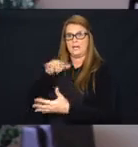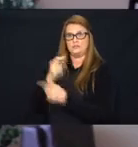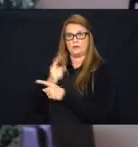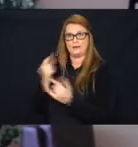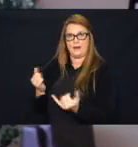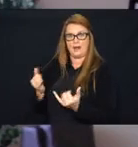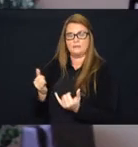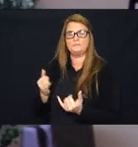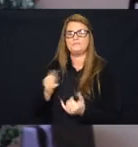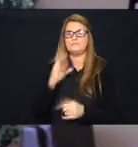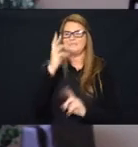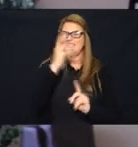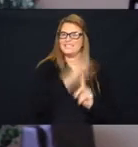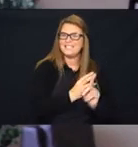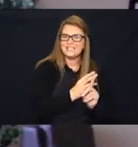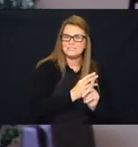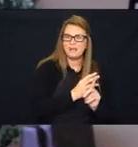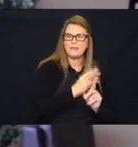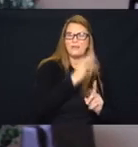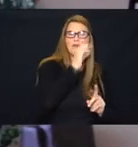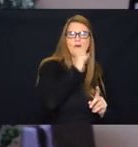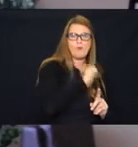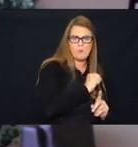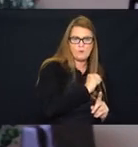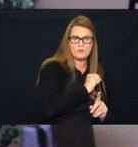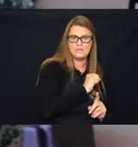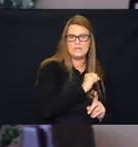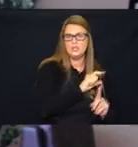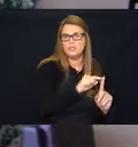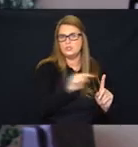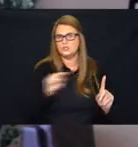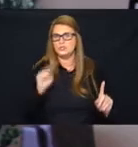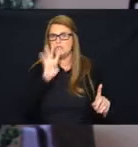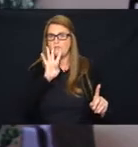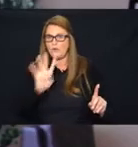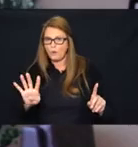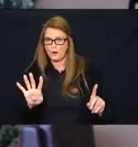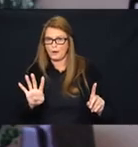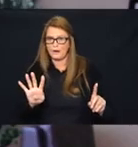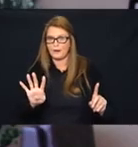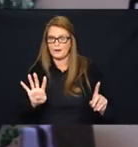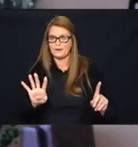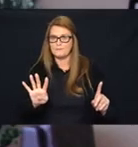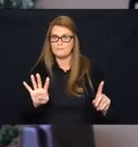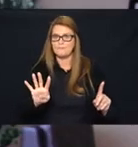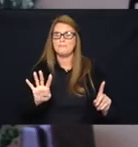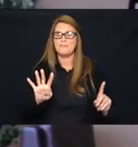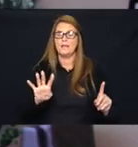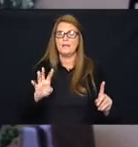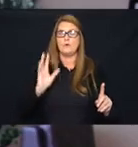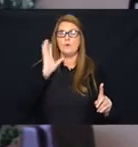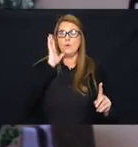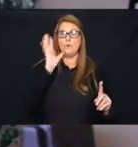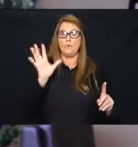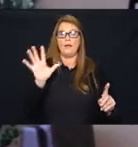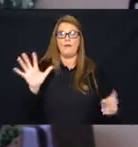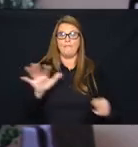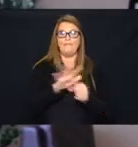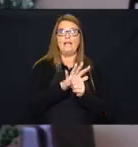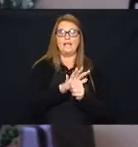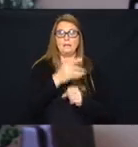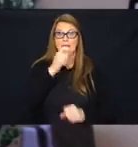in 6-month-old to 4-year-old children that will firm up that gap that we have right